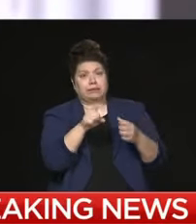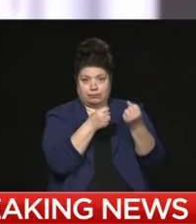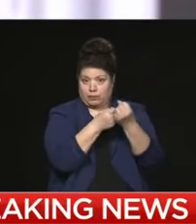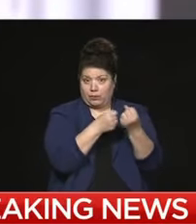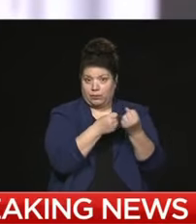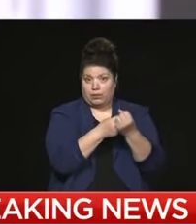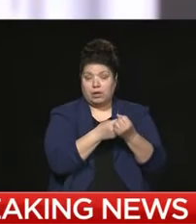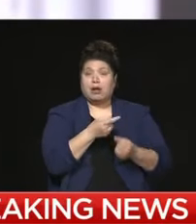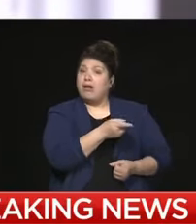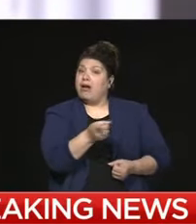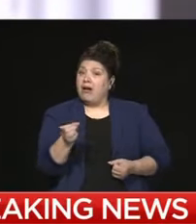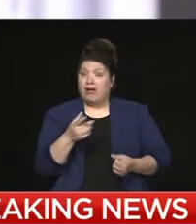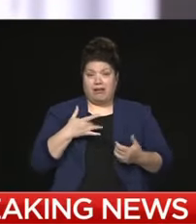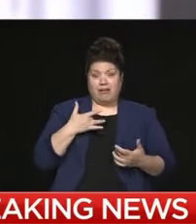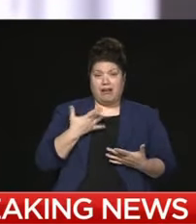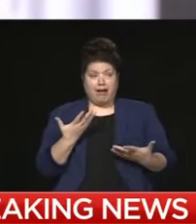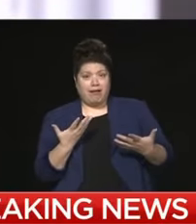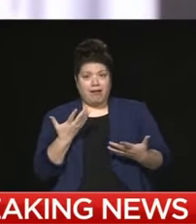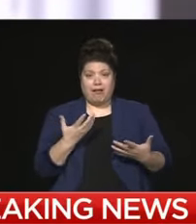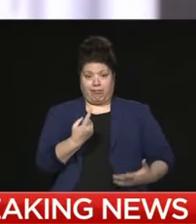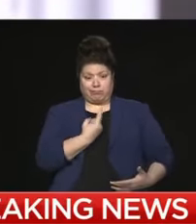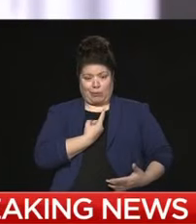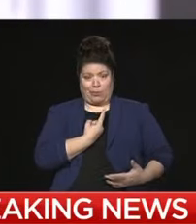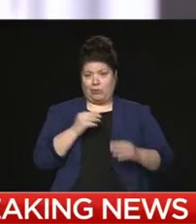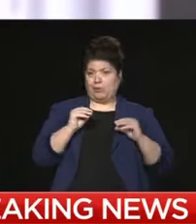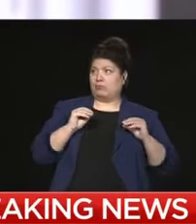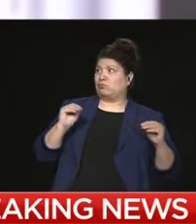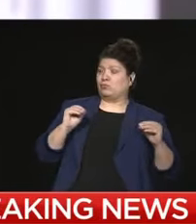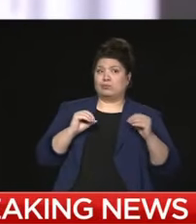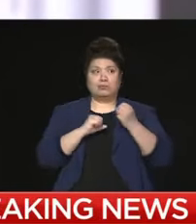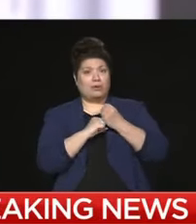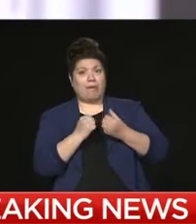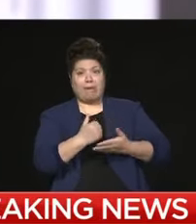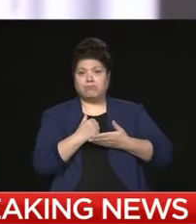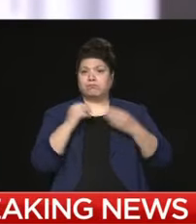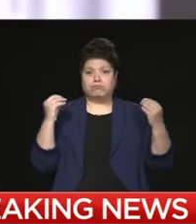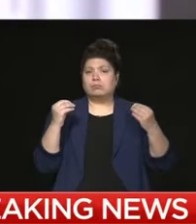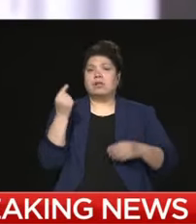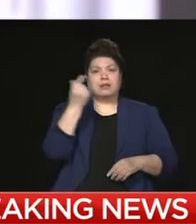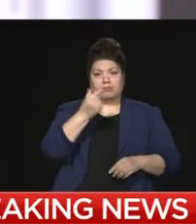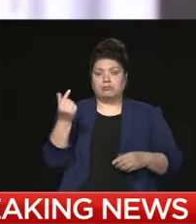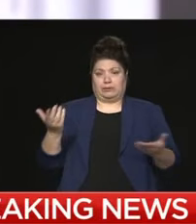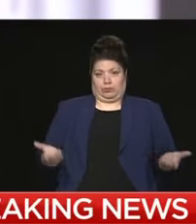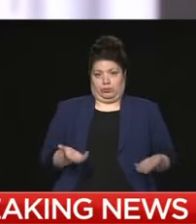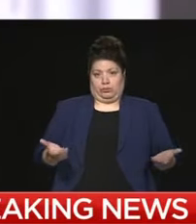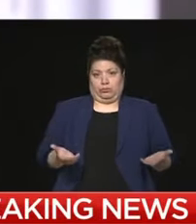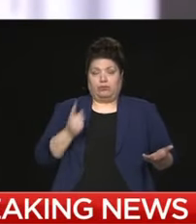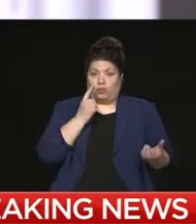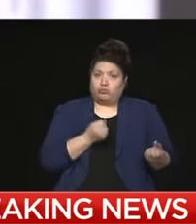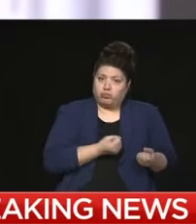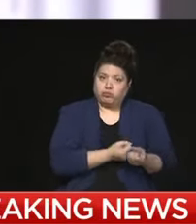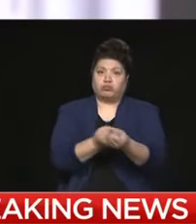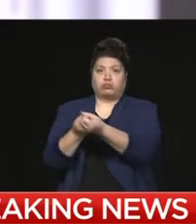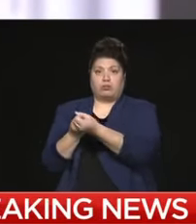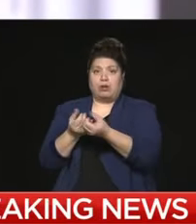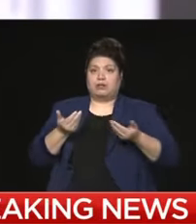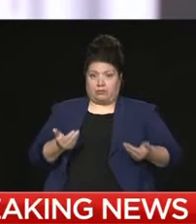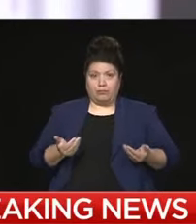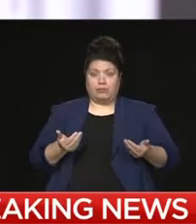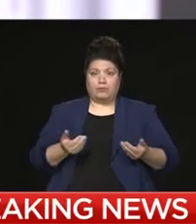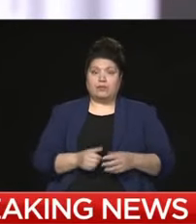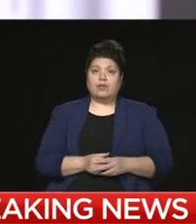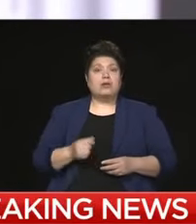one should feel as if they're alone in this fight. Our government is here to help you through these challenging times.